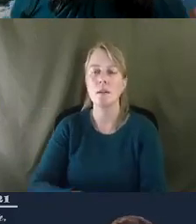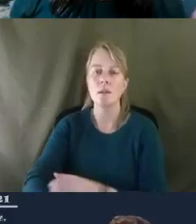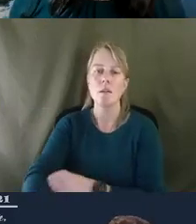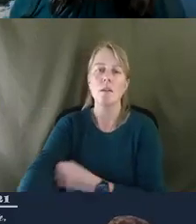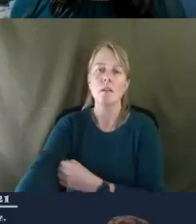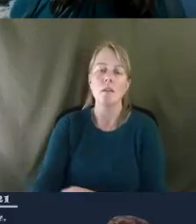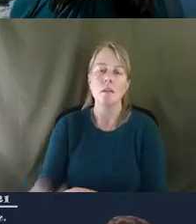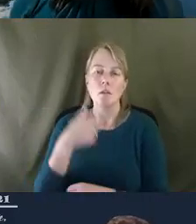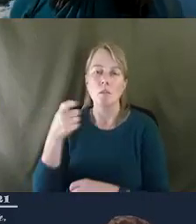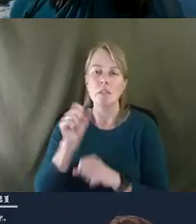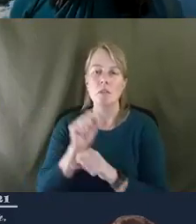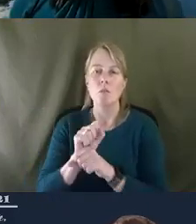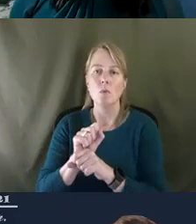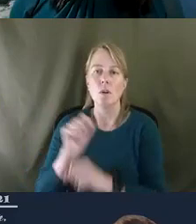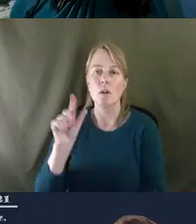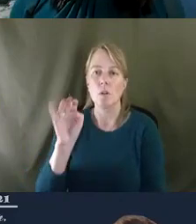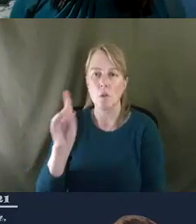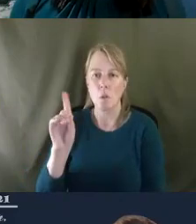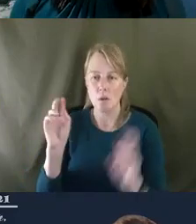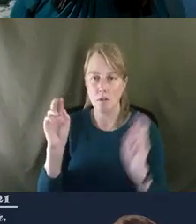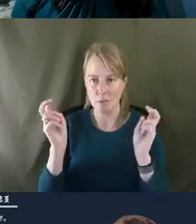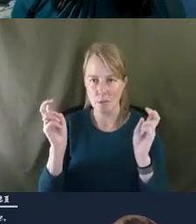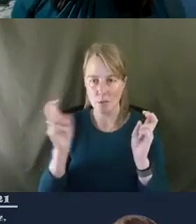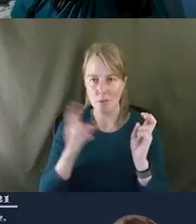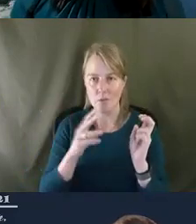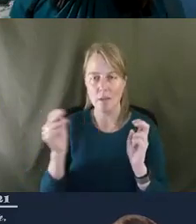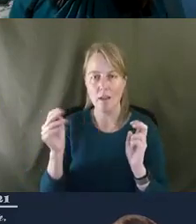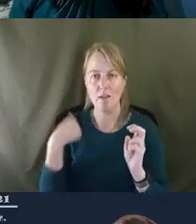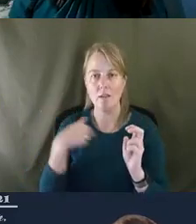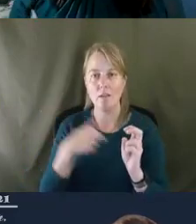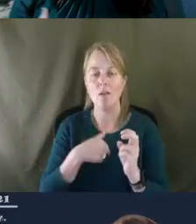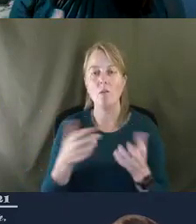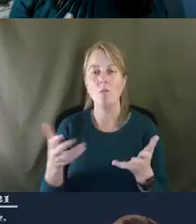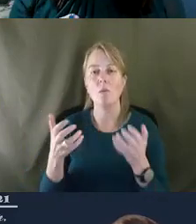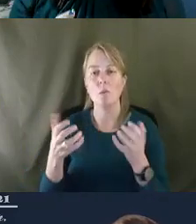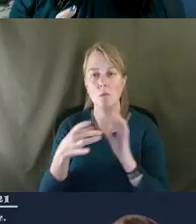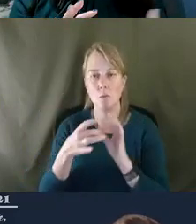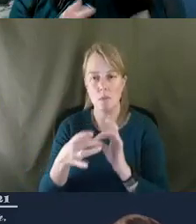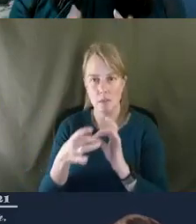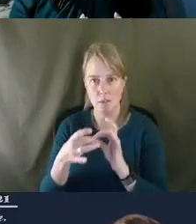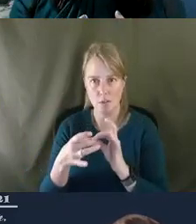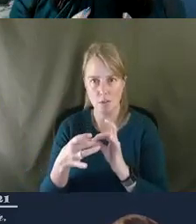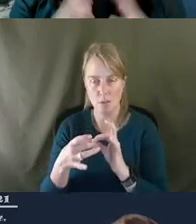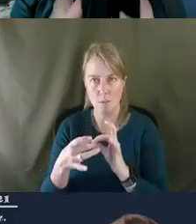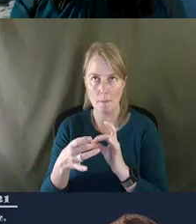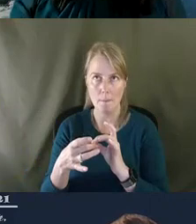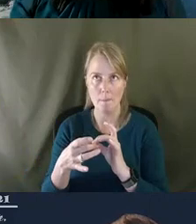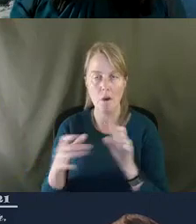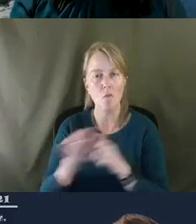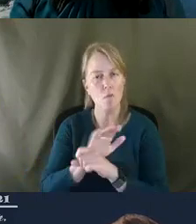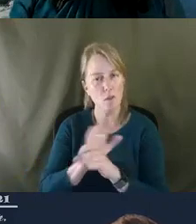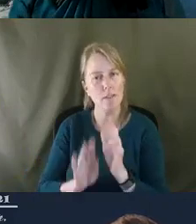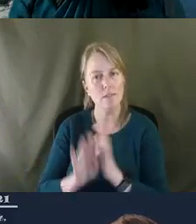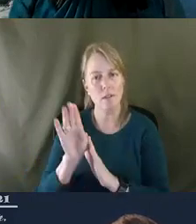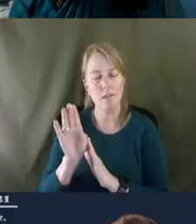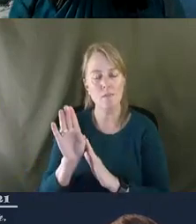of workload issues and because we want the relationship to be as fully developed as